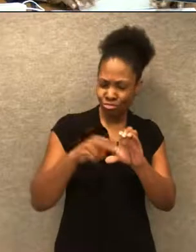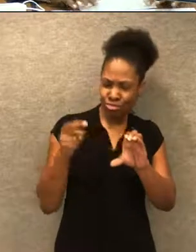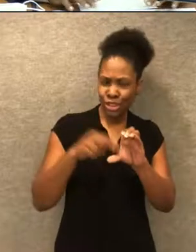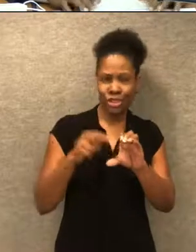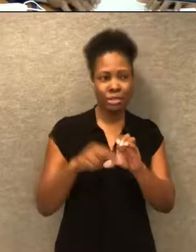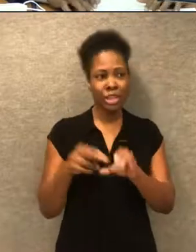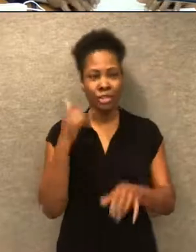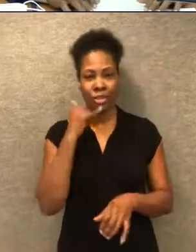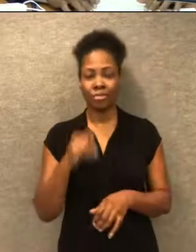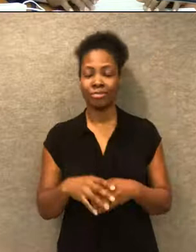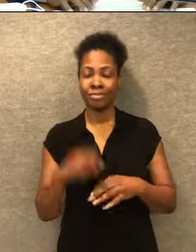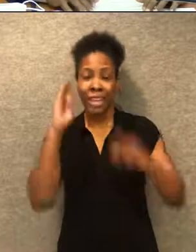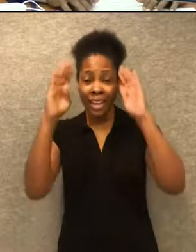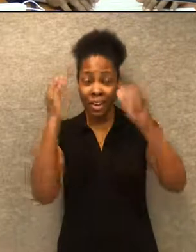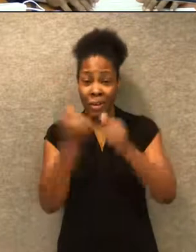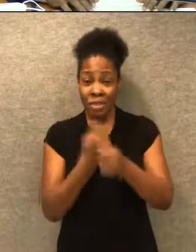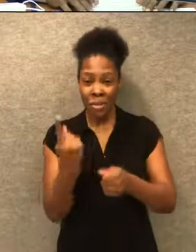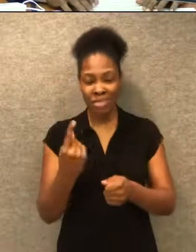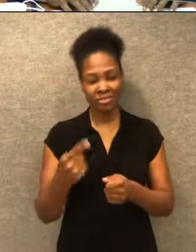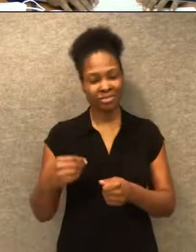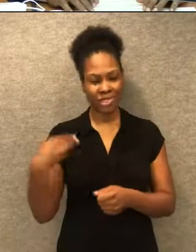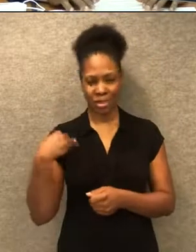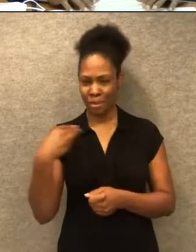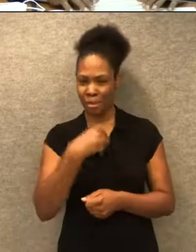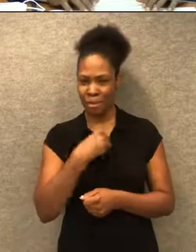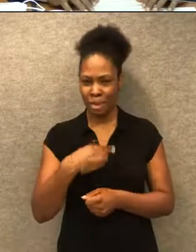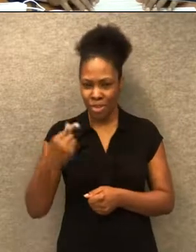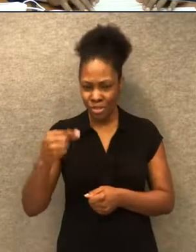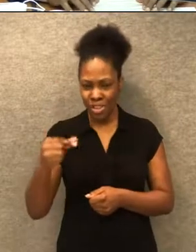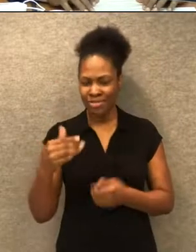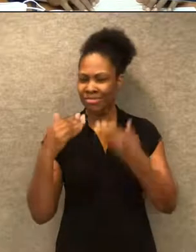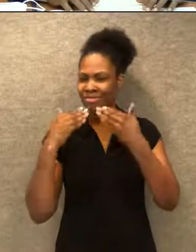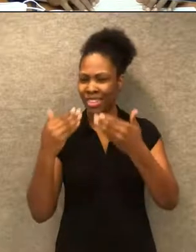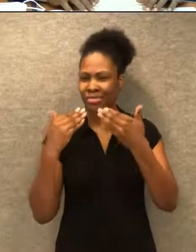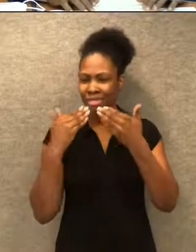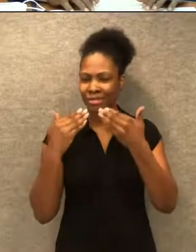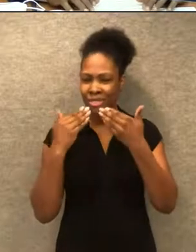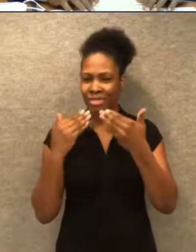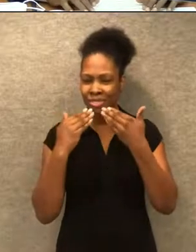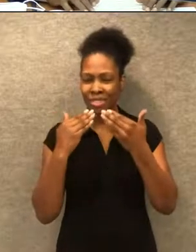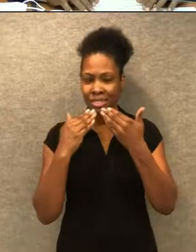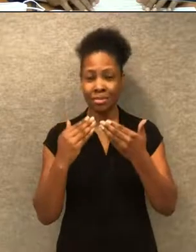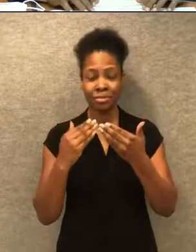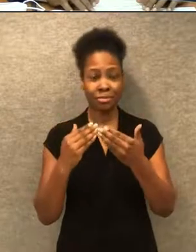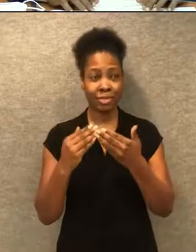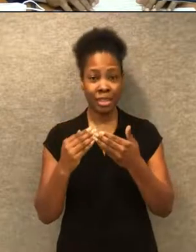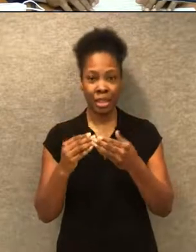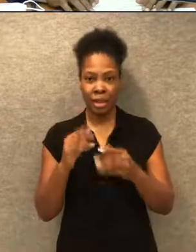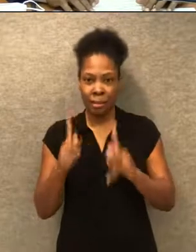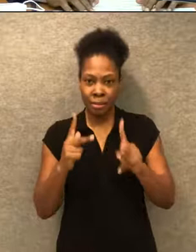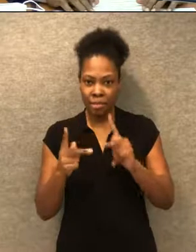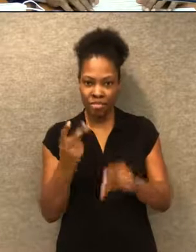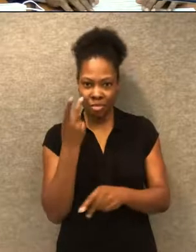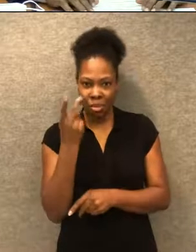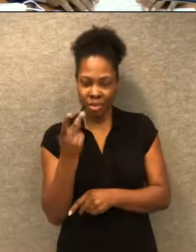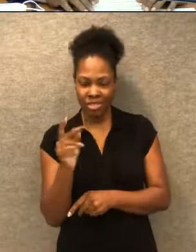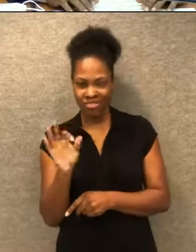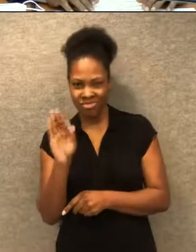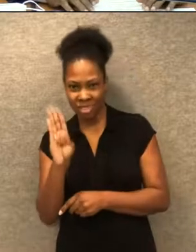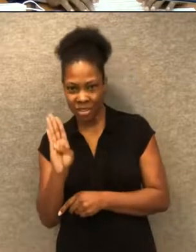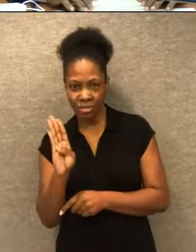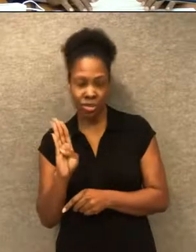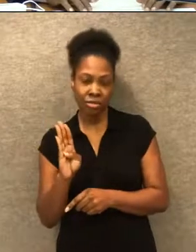Live, and we'll get started shortly. Well, hello everyone, this is Mayor Ted Green, thanking you all, those who are on Facebook, those who are on